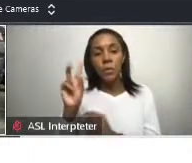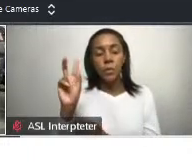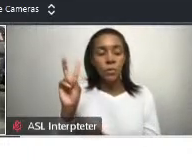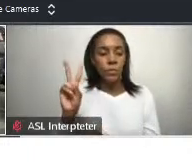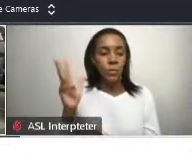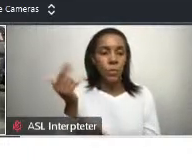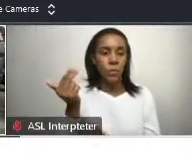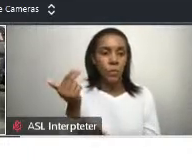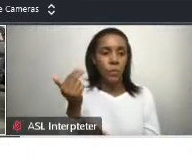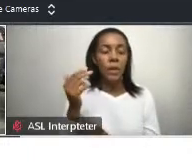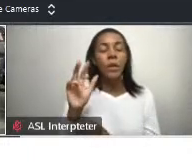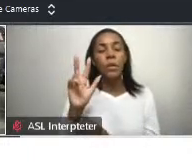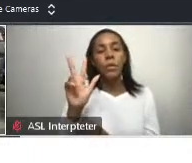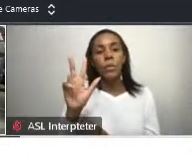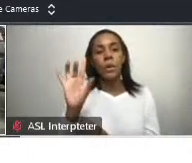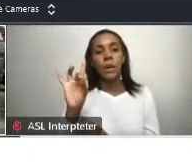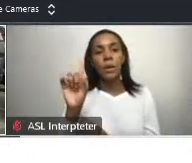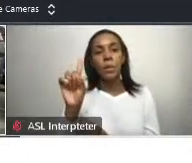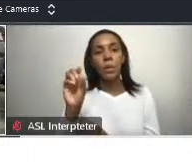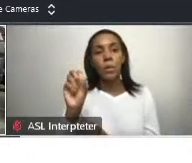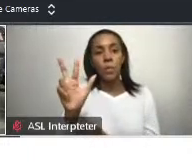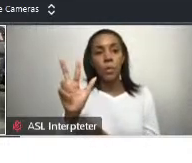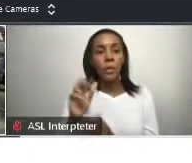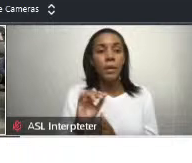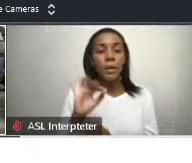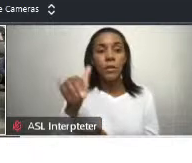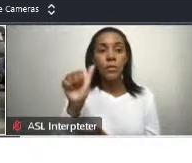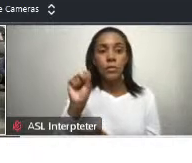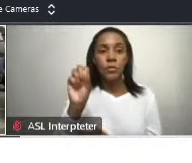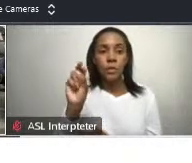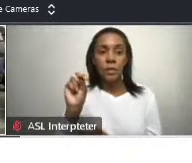Tennessee, 38103. Thanks, sir. Jason A. Farmer.